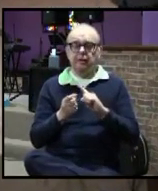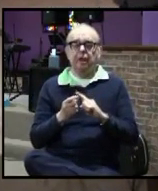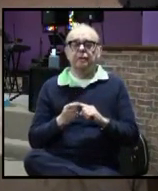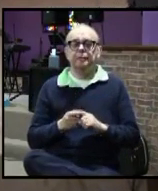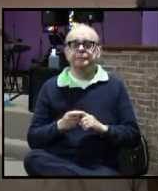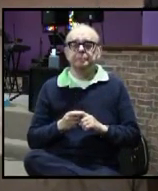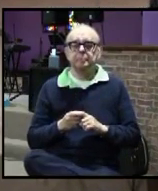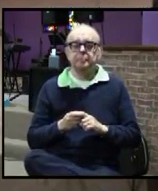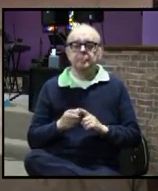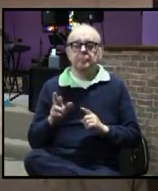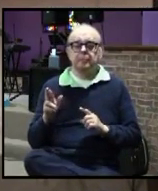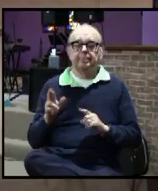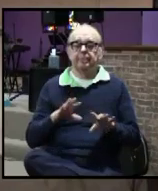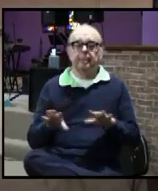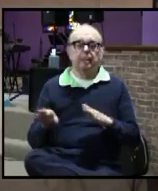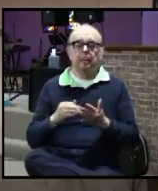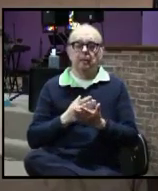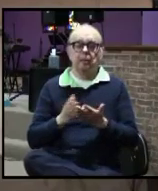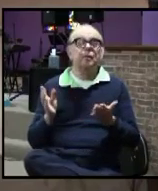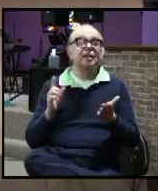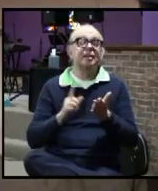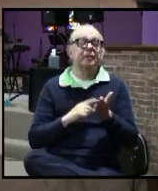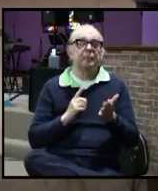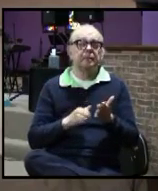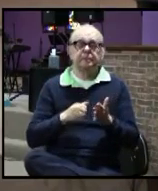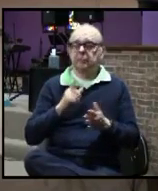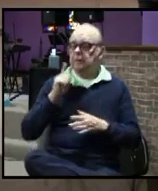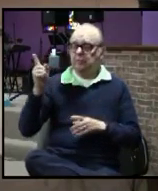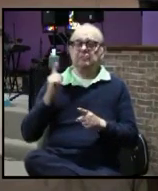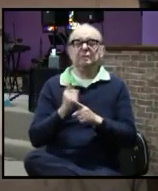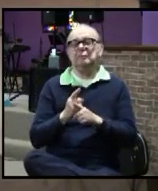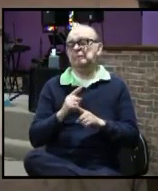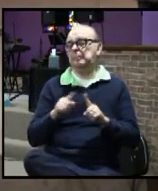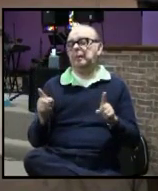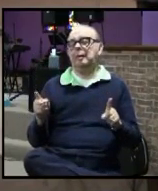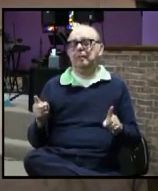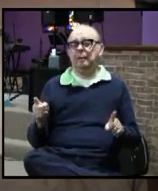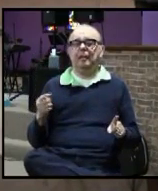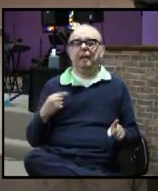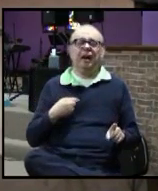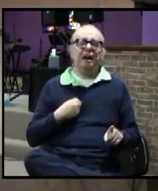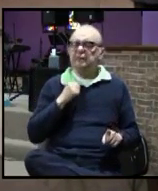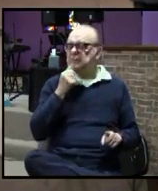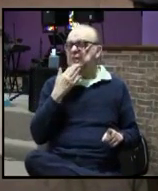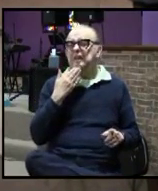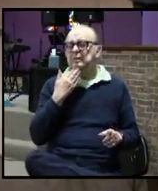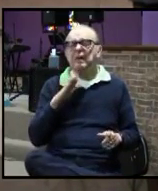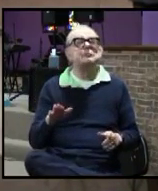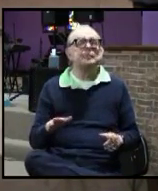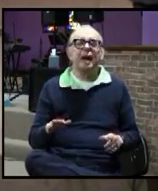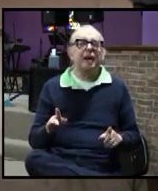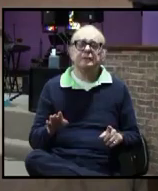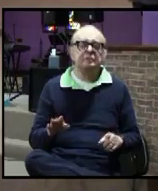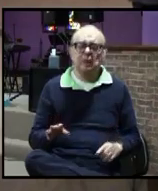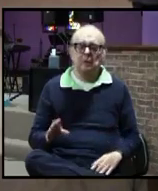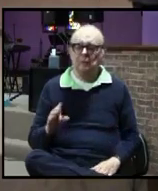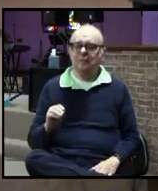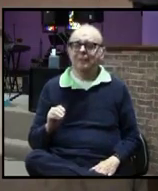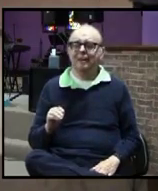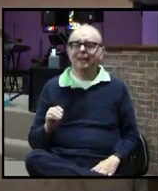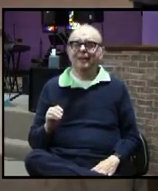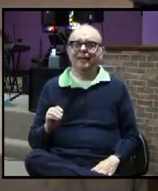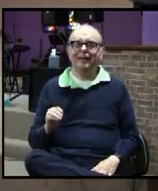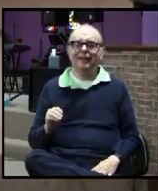change. Or we can do what we do sometimes, right? God, you're right, but really, I wasn't that bad.